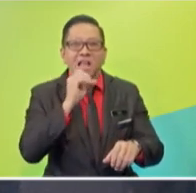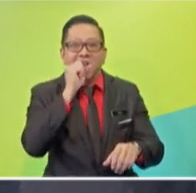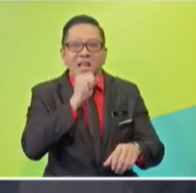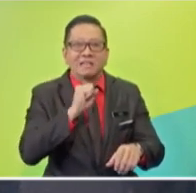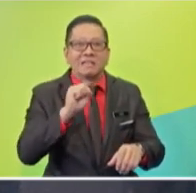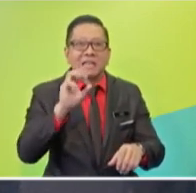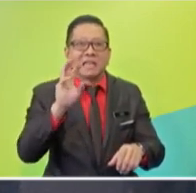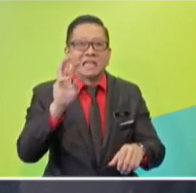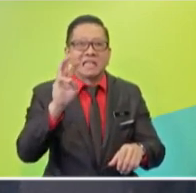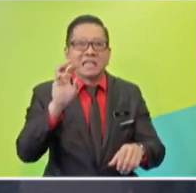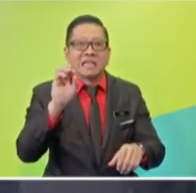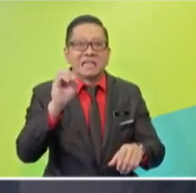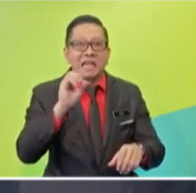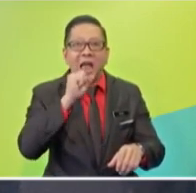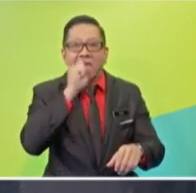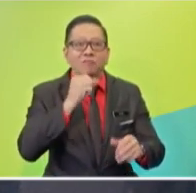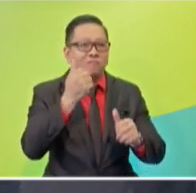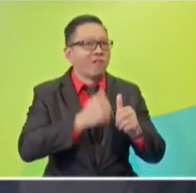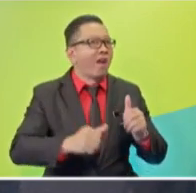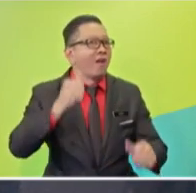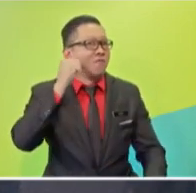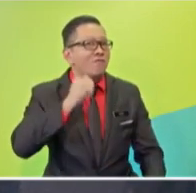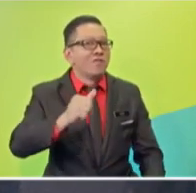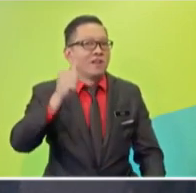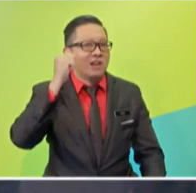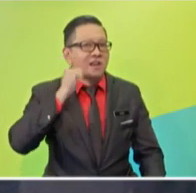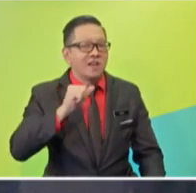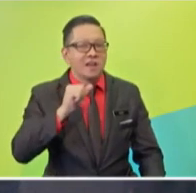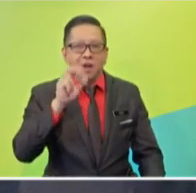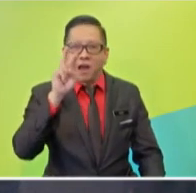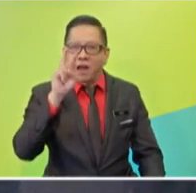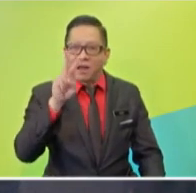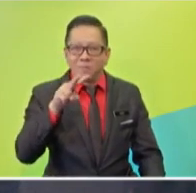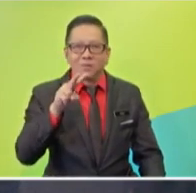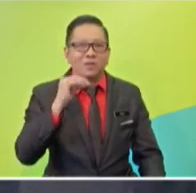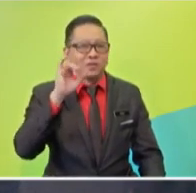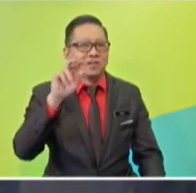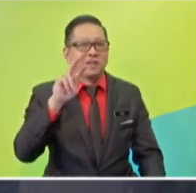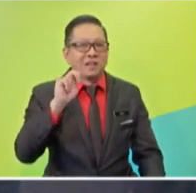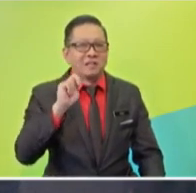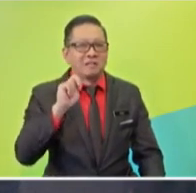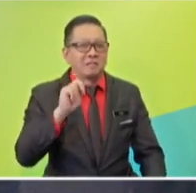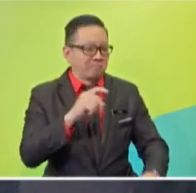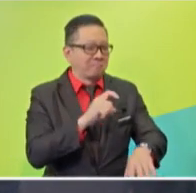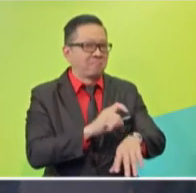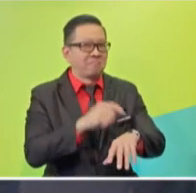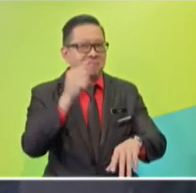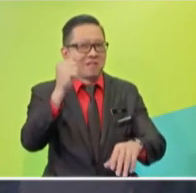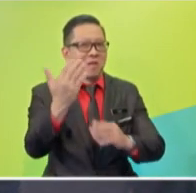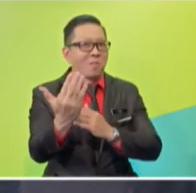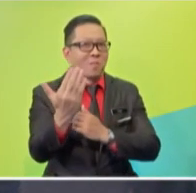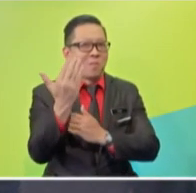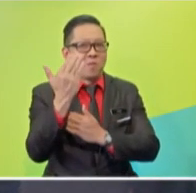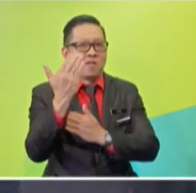ice creams every day. I went to meet Jean. It's 10 o'clock in the morning and